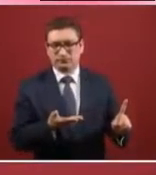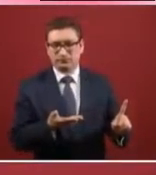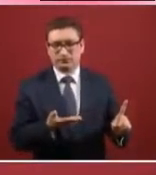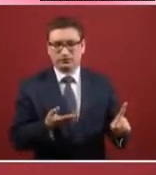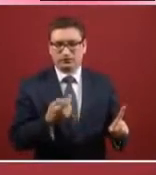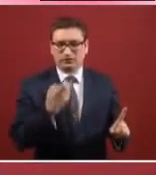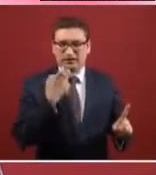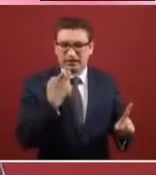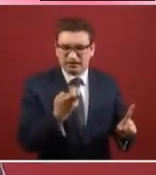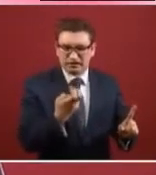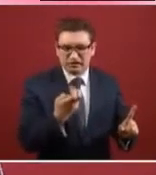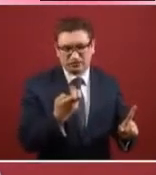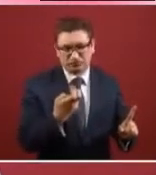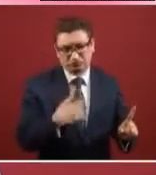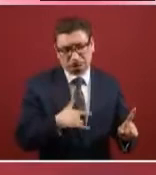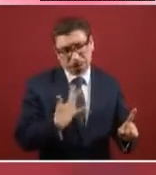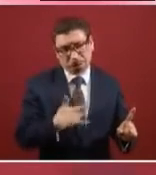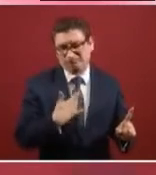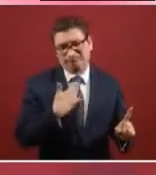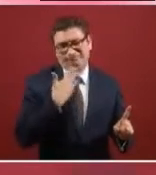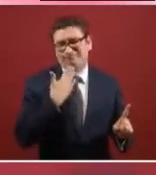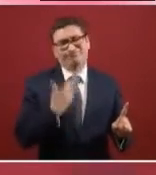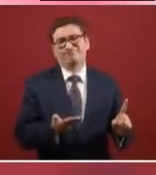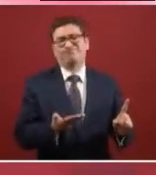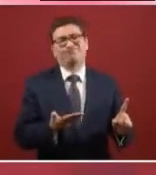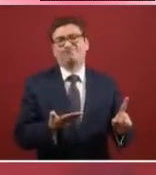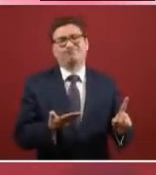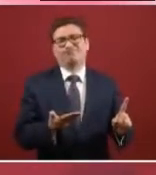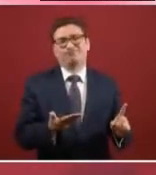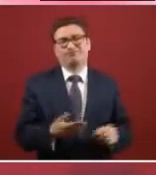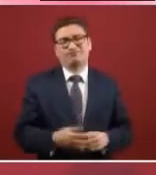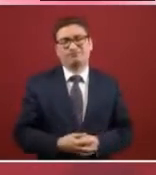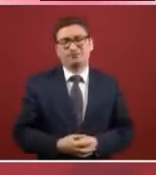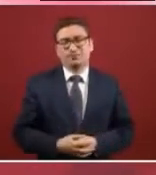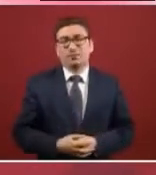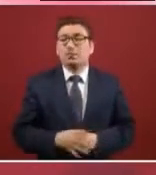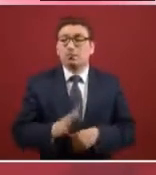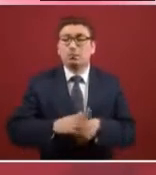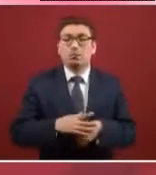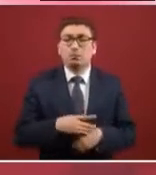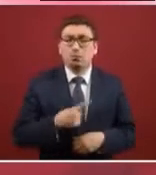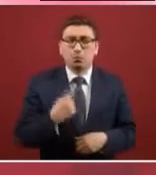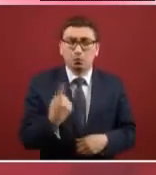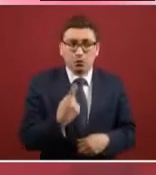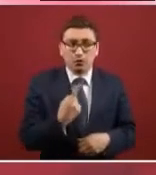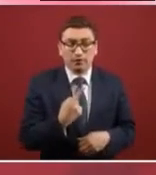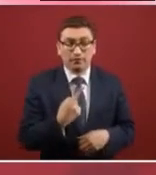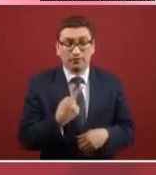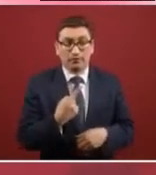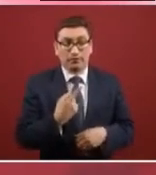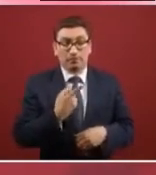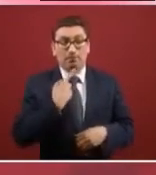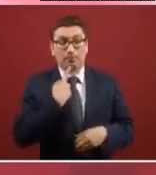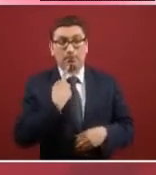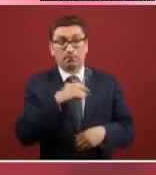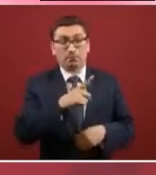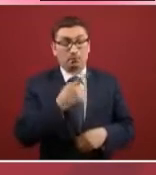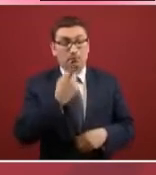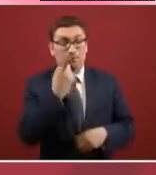Considero que no está bien. I don't think that is correct. Porque ni siquiera es una orden de aprehensión. Because it's not even